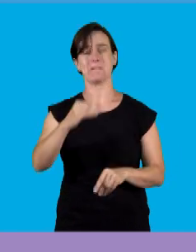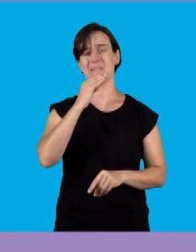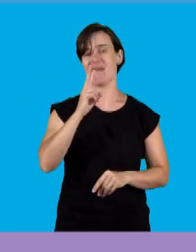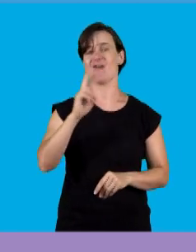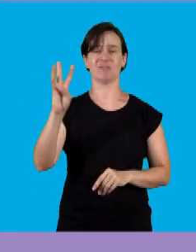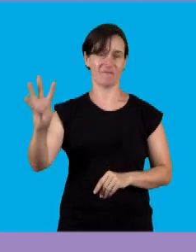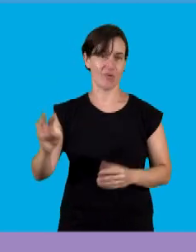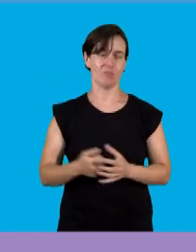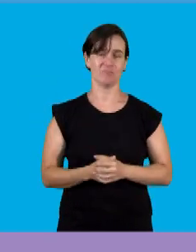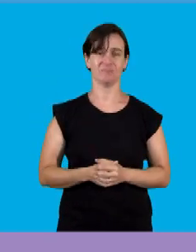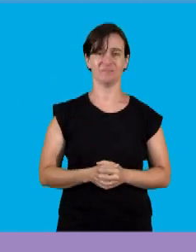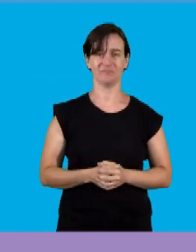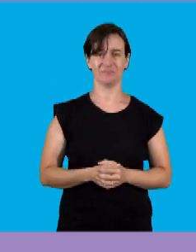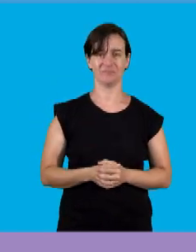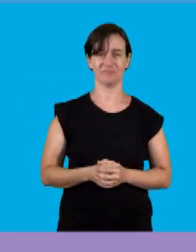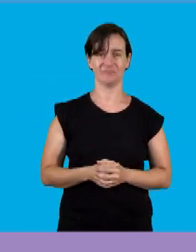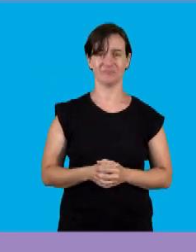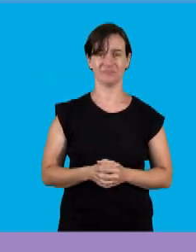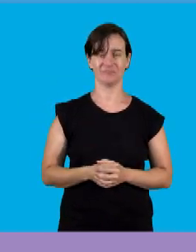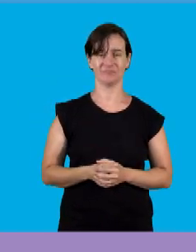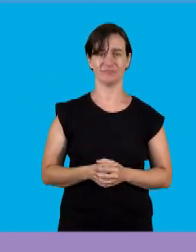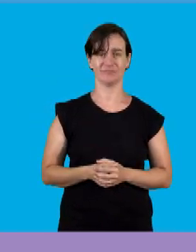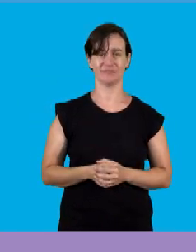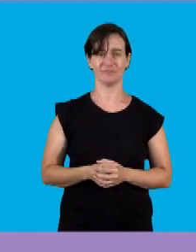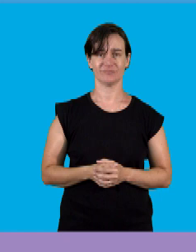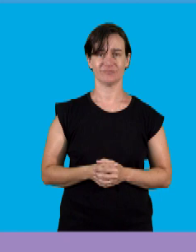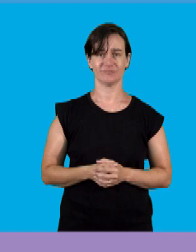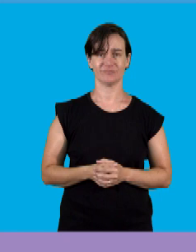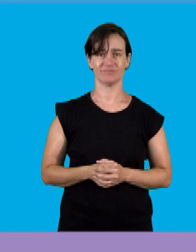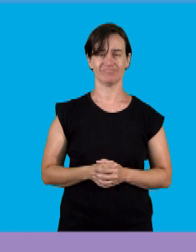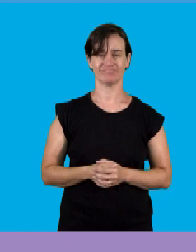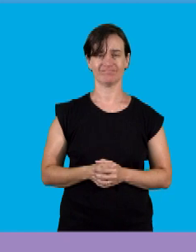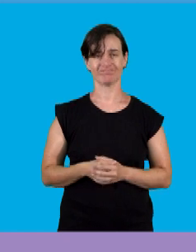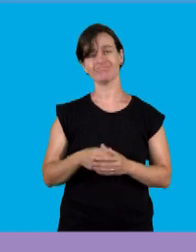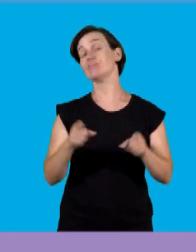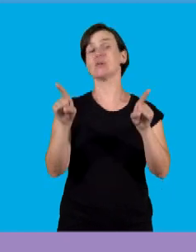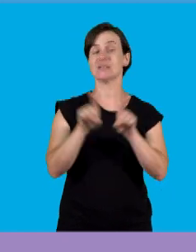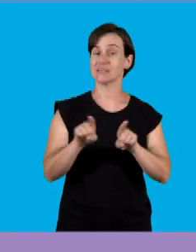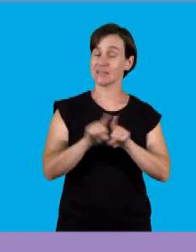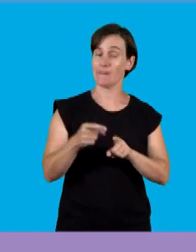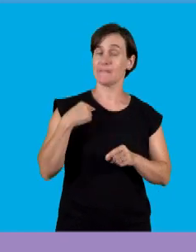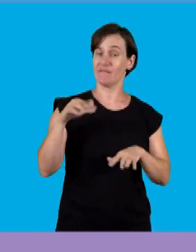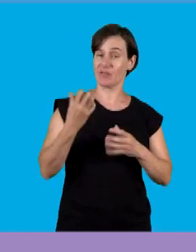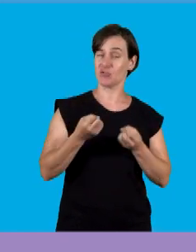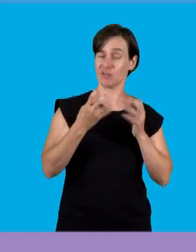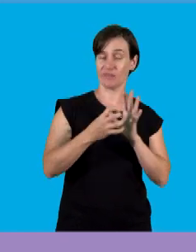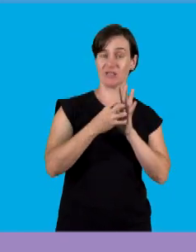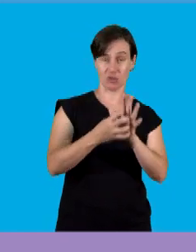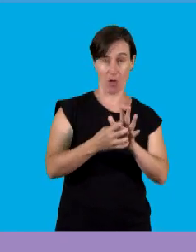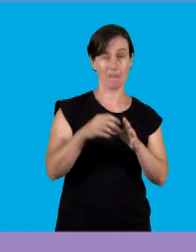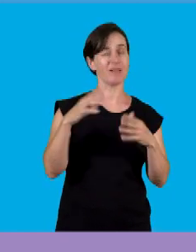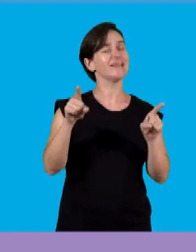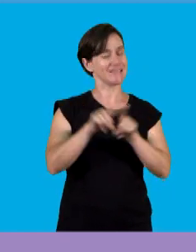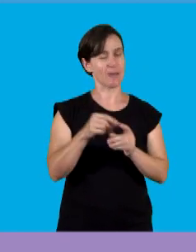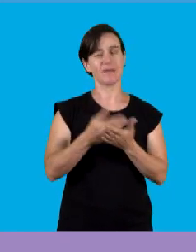plus 1, and that gives us 4. So the same thing applied to our first example, and now it